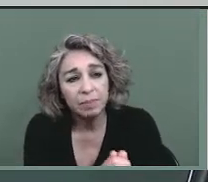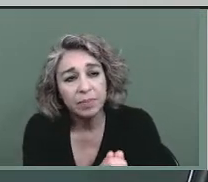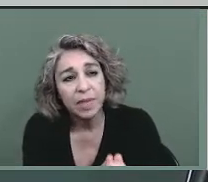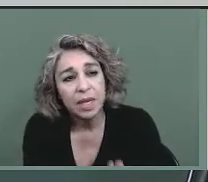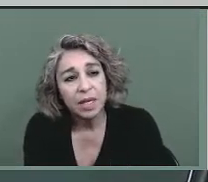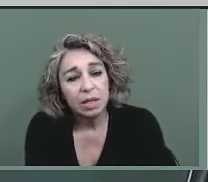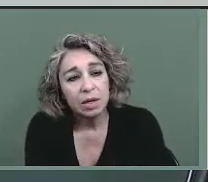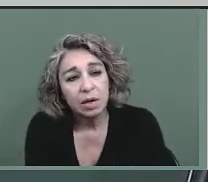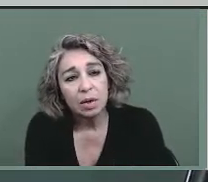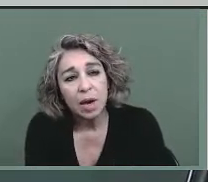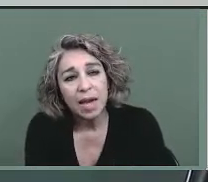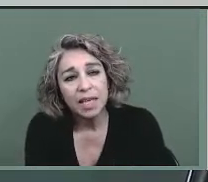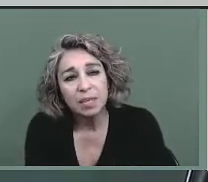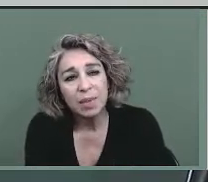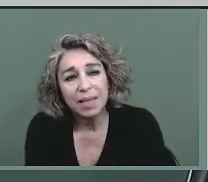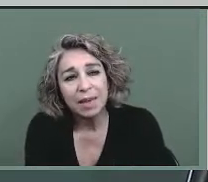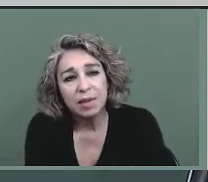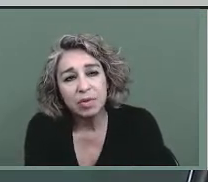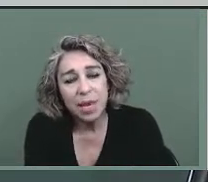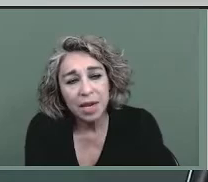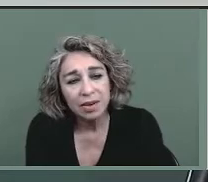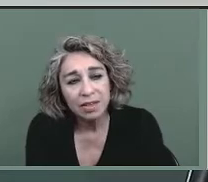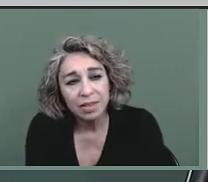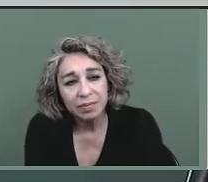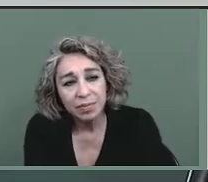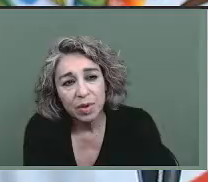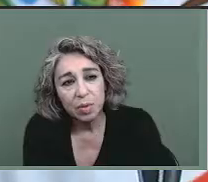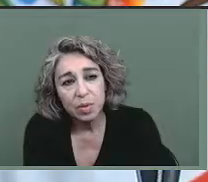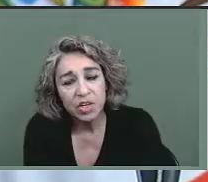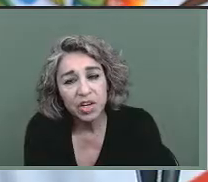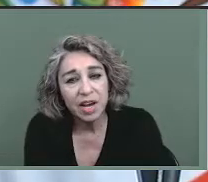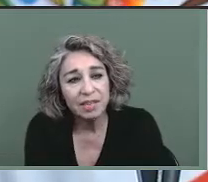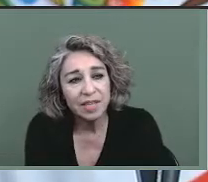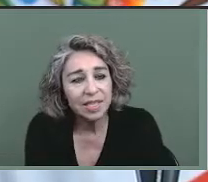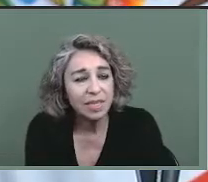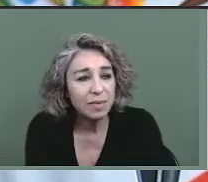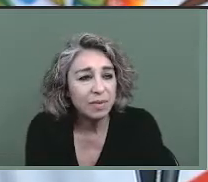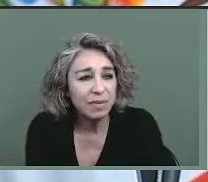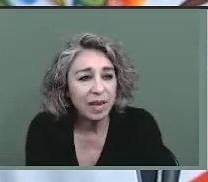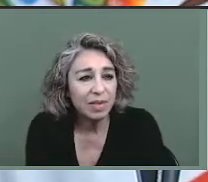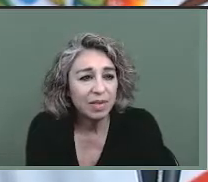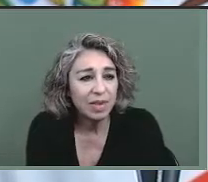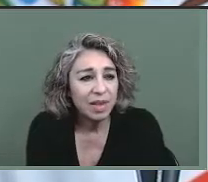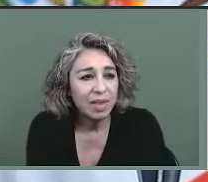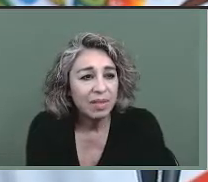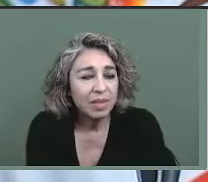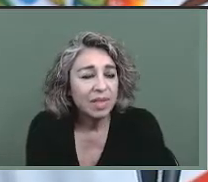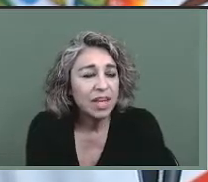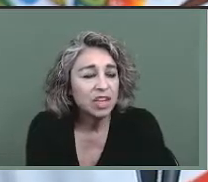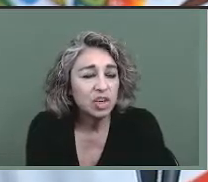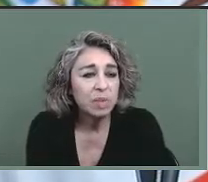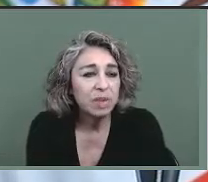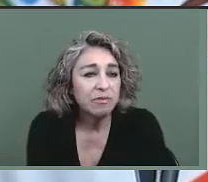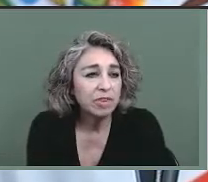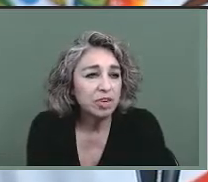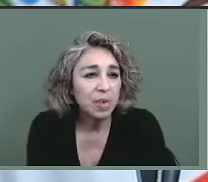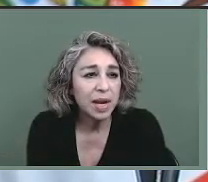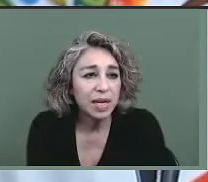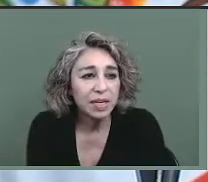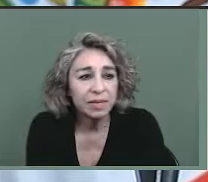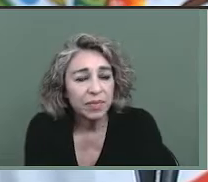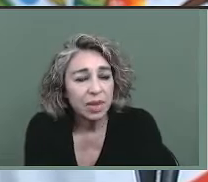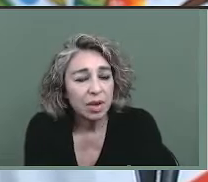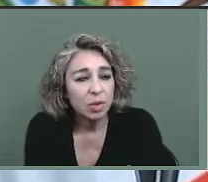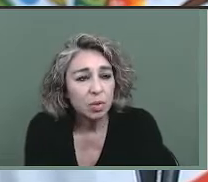full-time. I expect that in 3 years, we should have a system of health that should be first